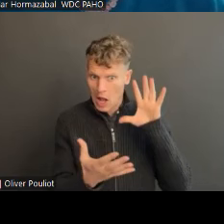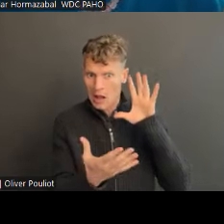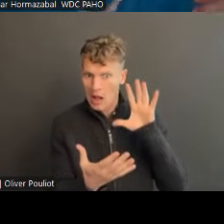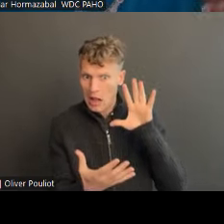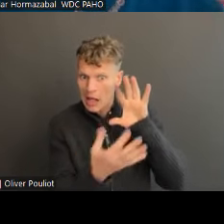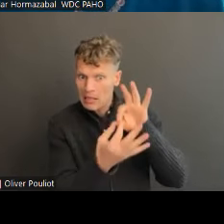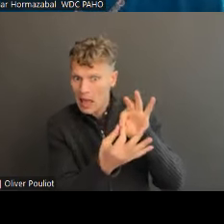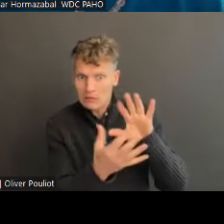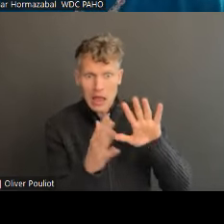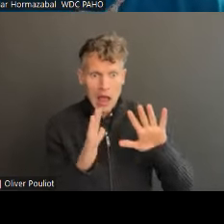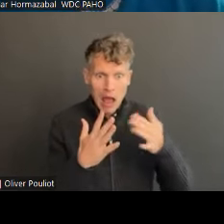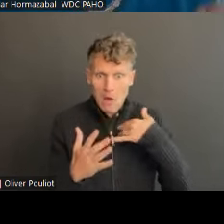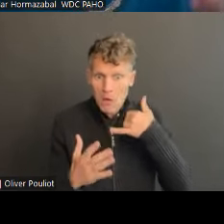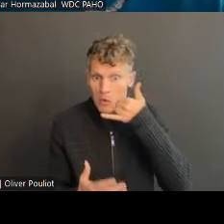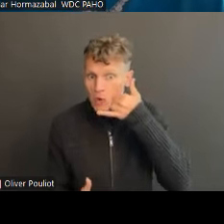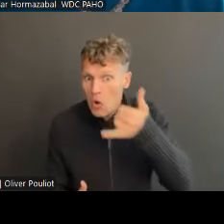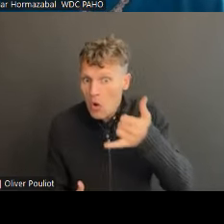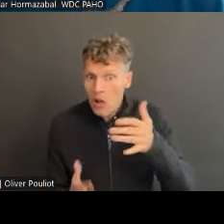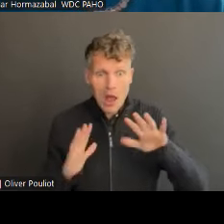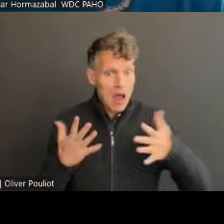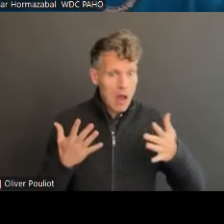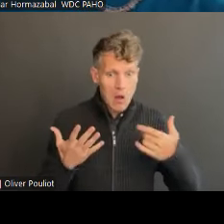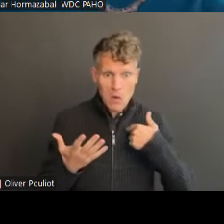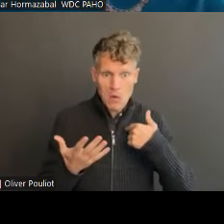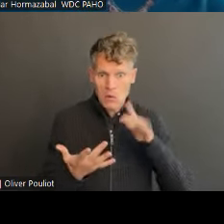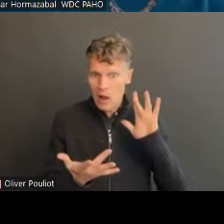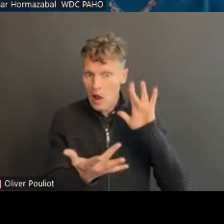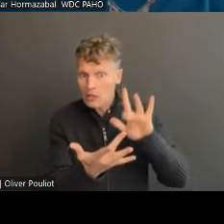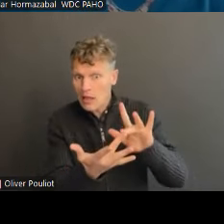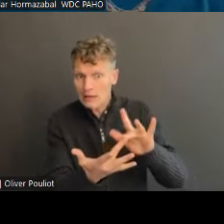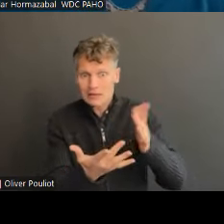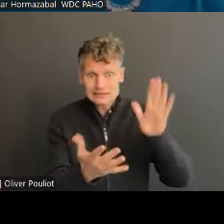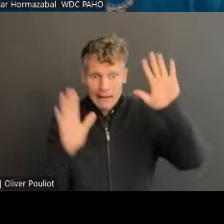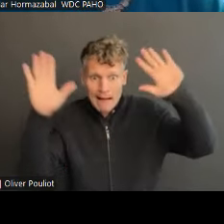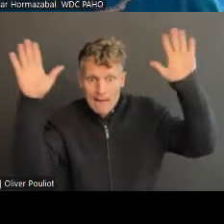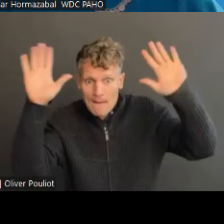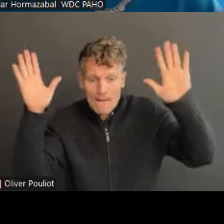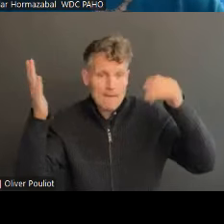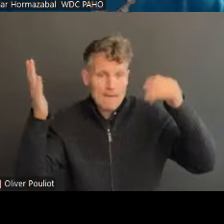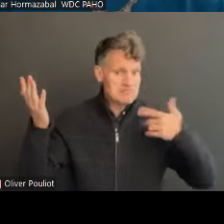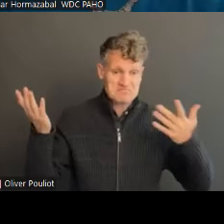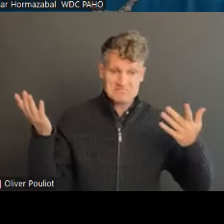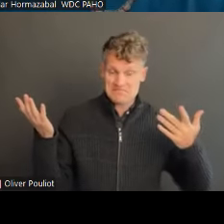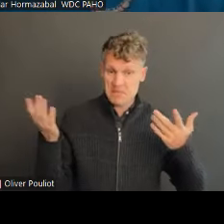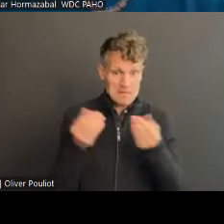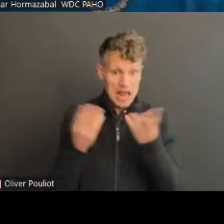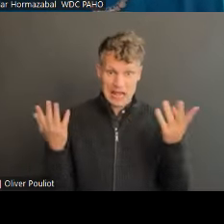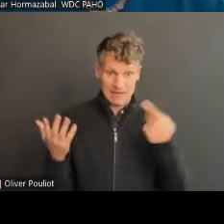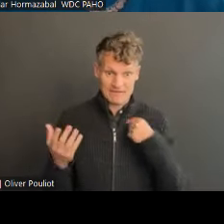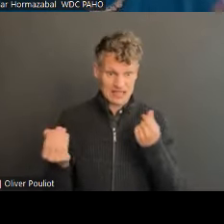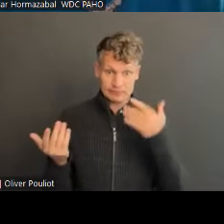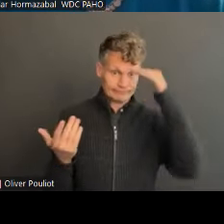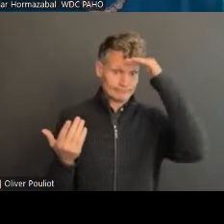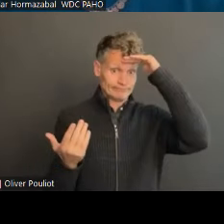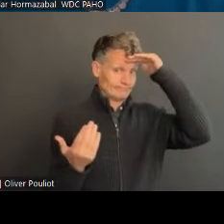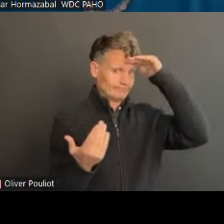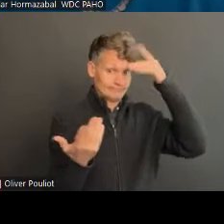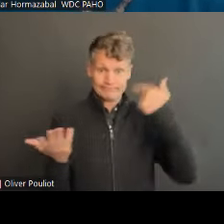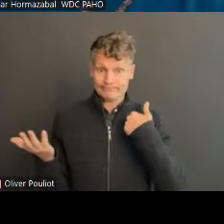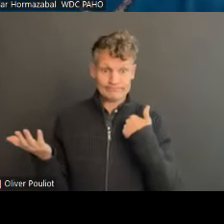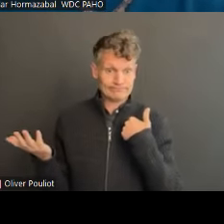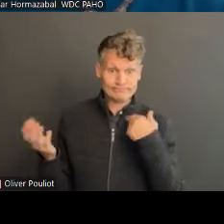of access, early diagnosis, access to providers, access to medication, all of it is affected.